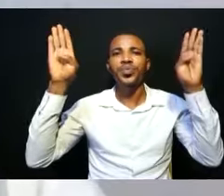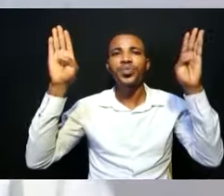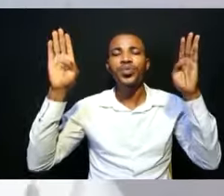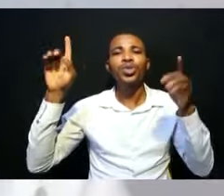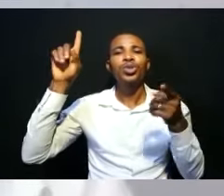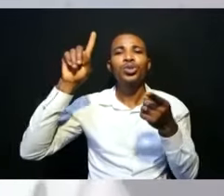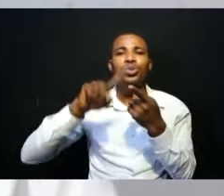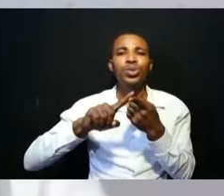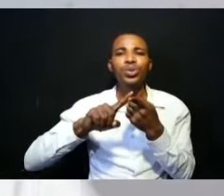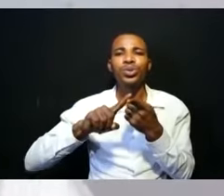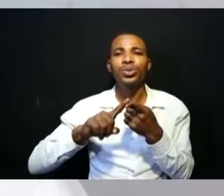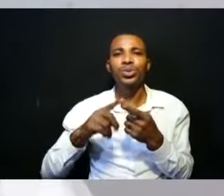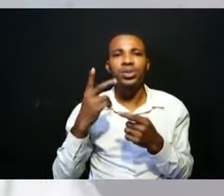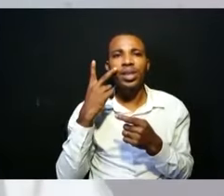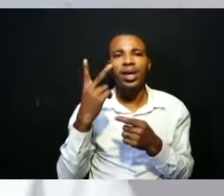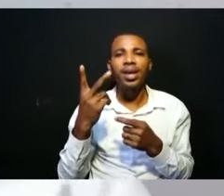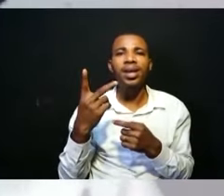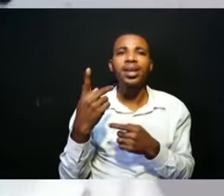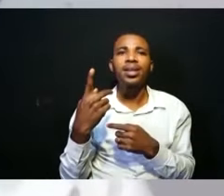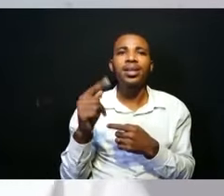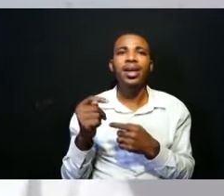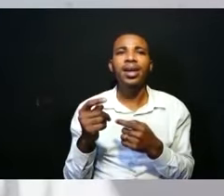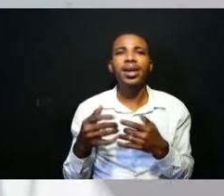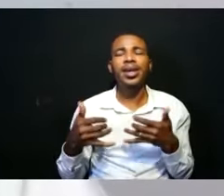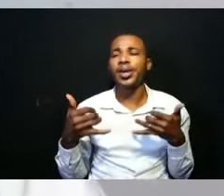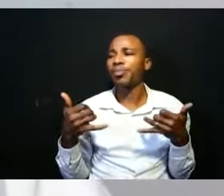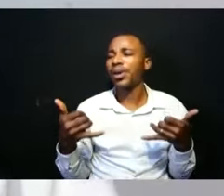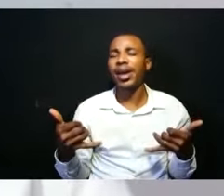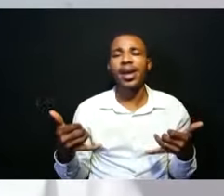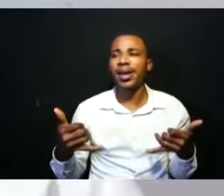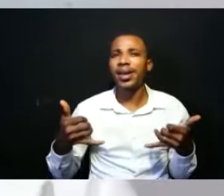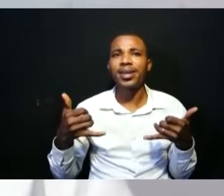serve the present age, to serve the